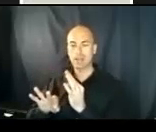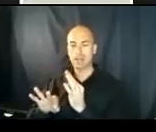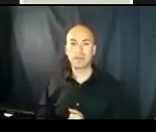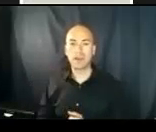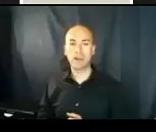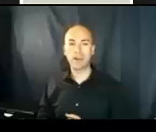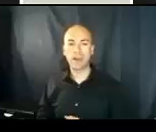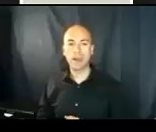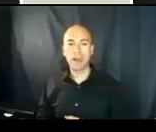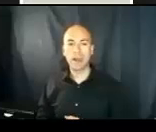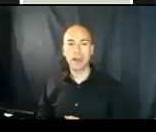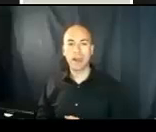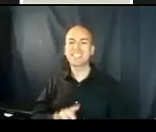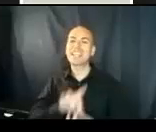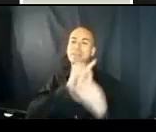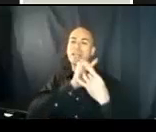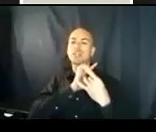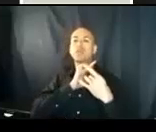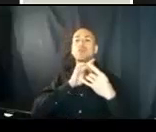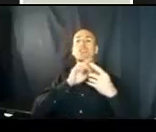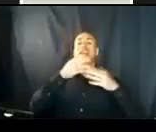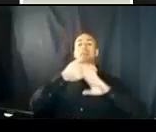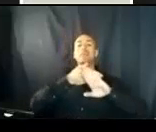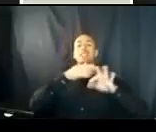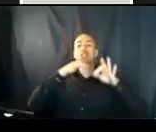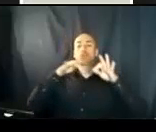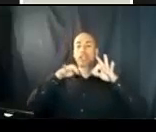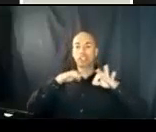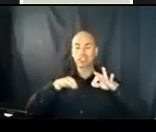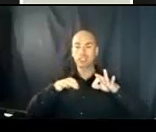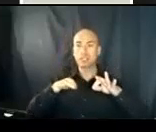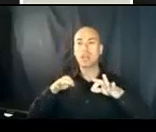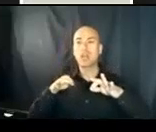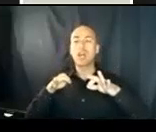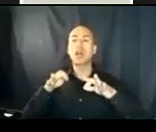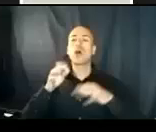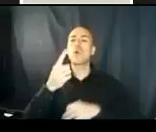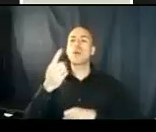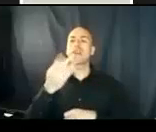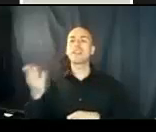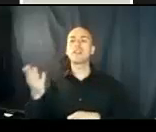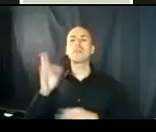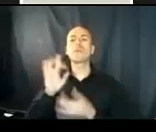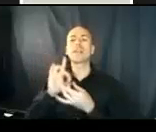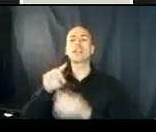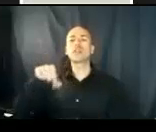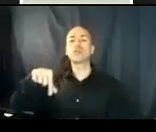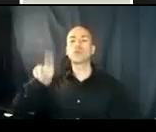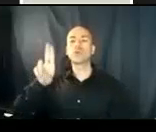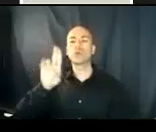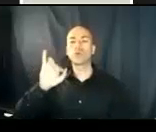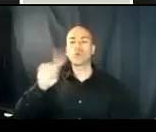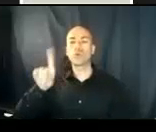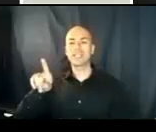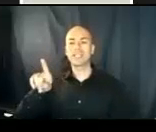the directions. So one of the things I advise on quizzes and assessments is that we are very clear on